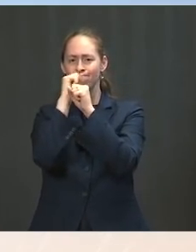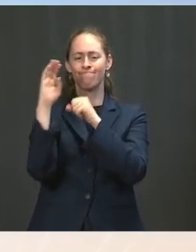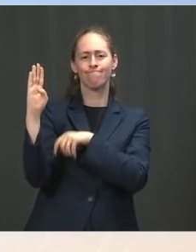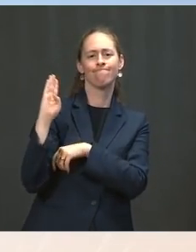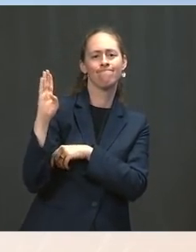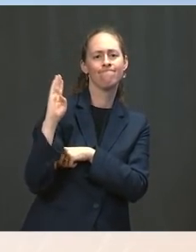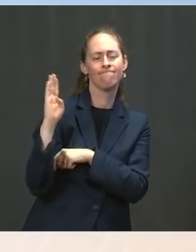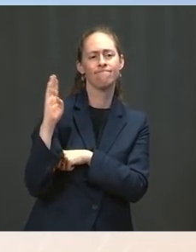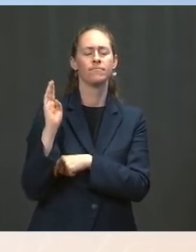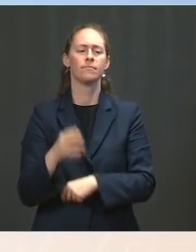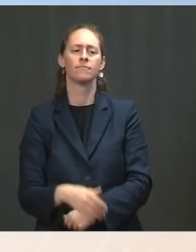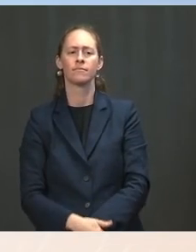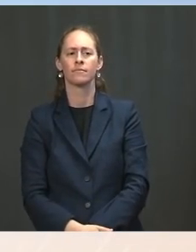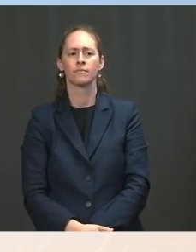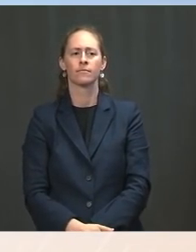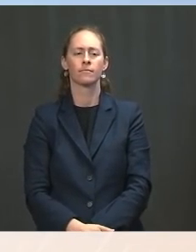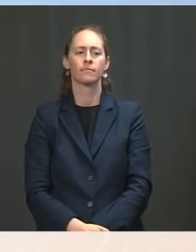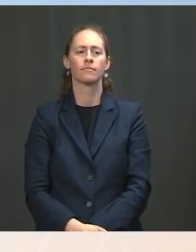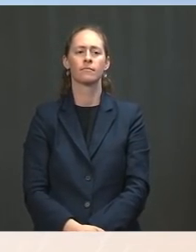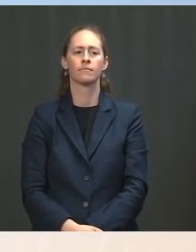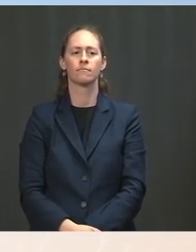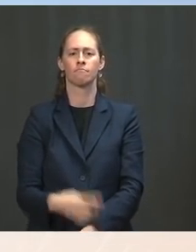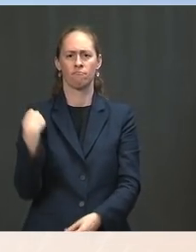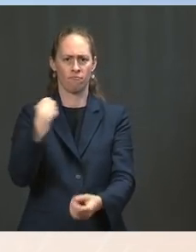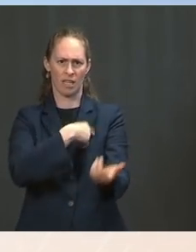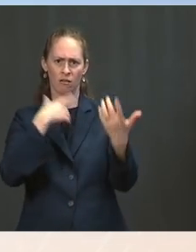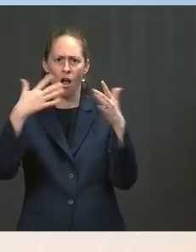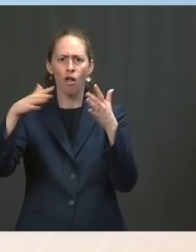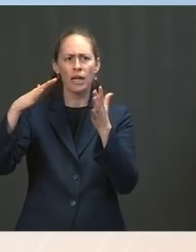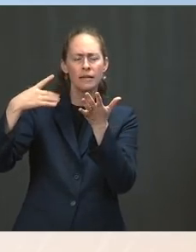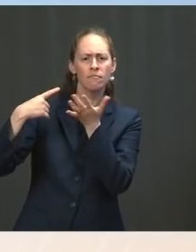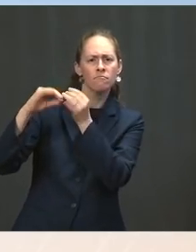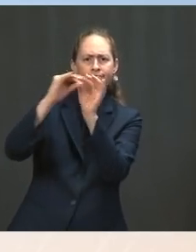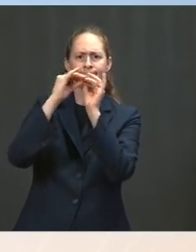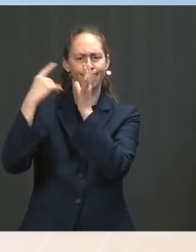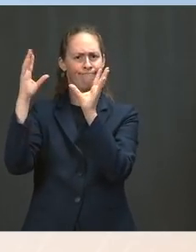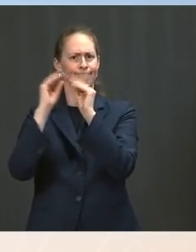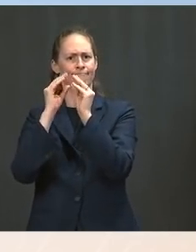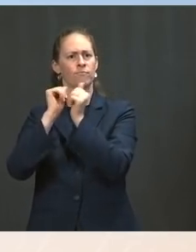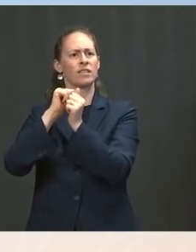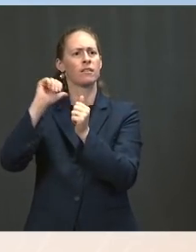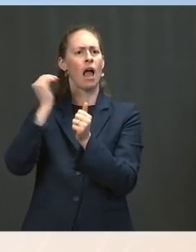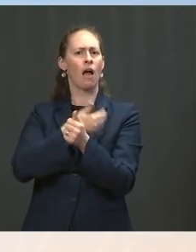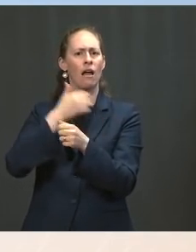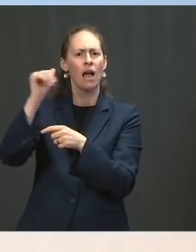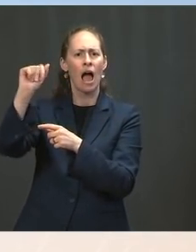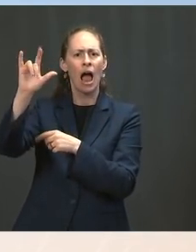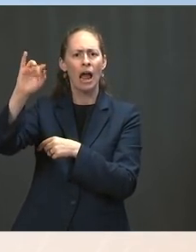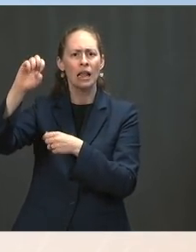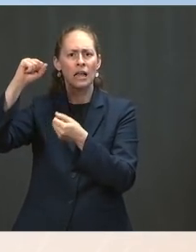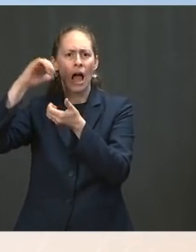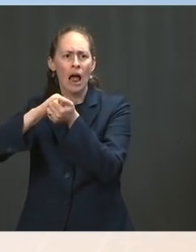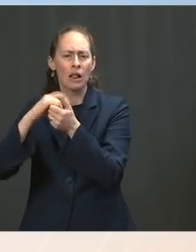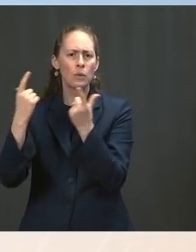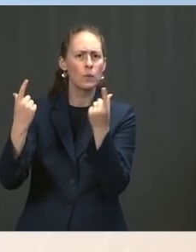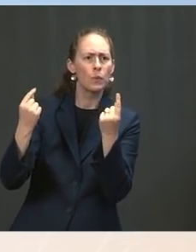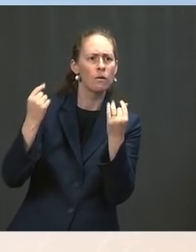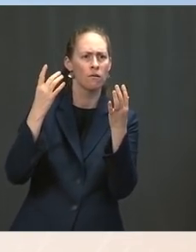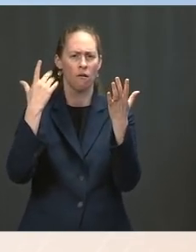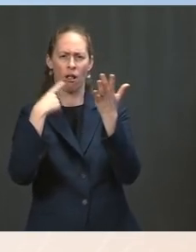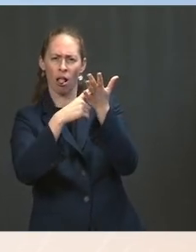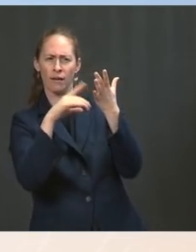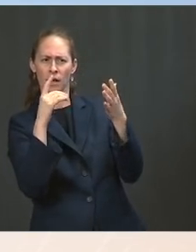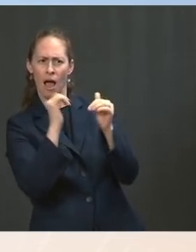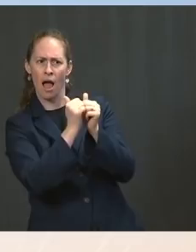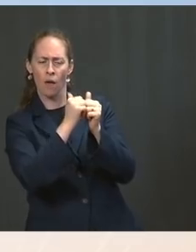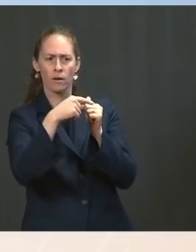also consulting closely with our allies and partners on the issue of the evacuation and its progress. In fact, the President just got off the phone